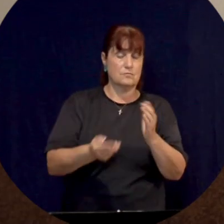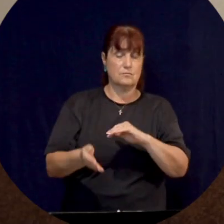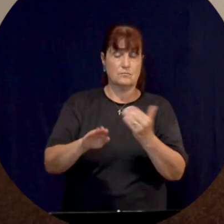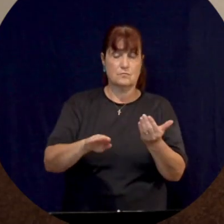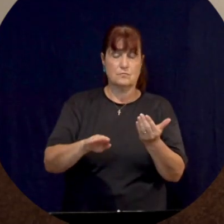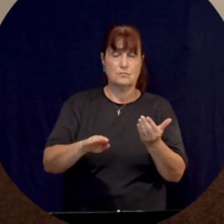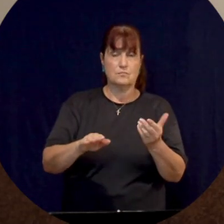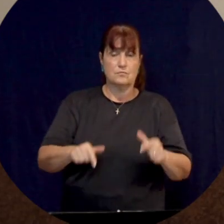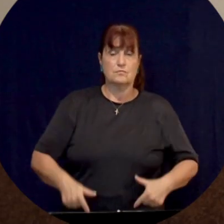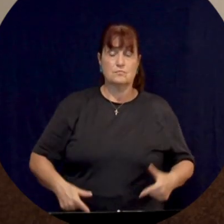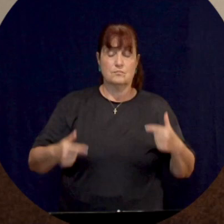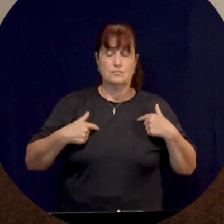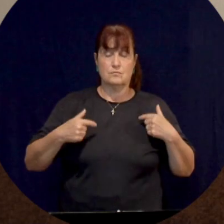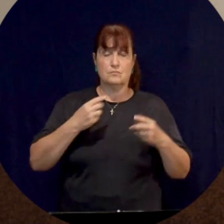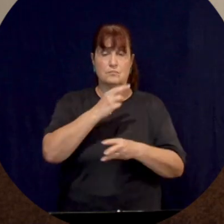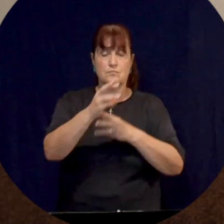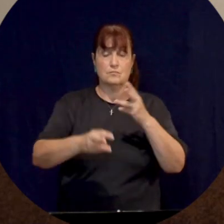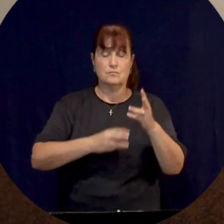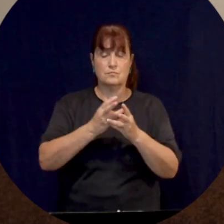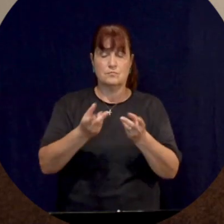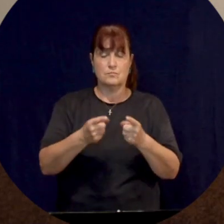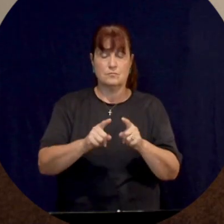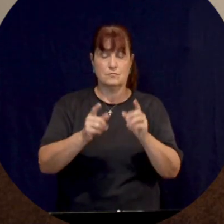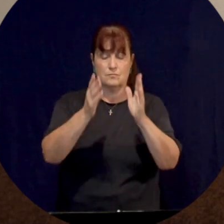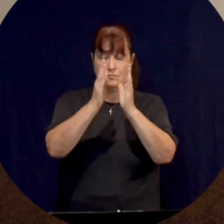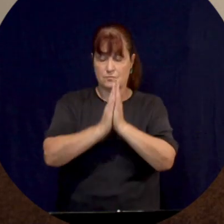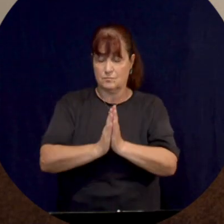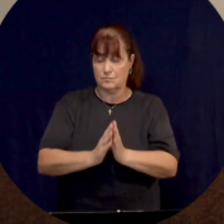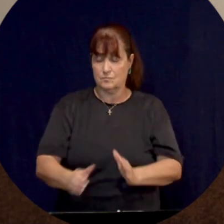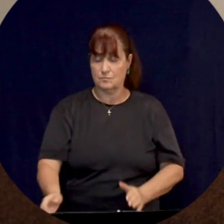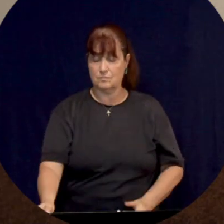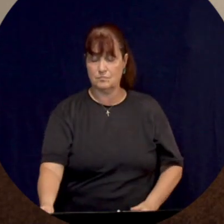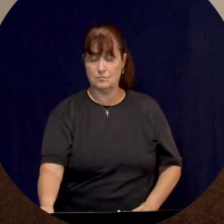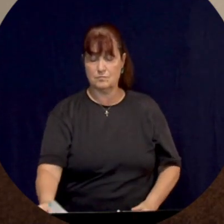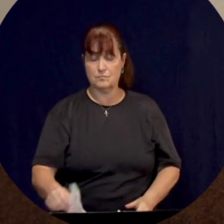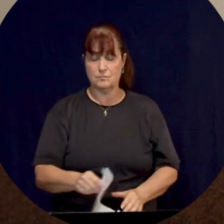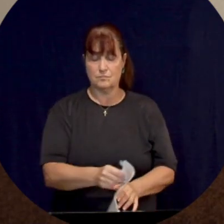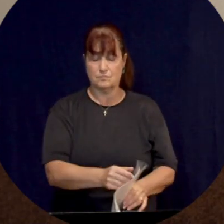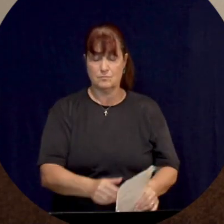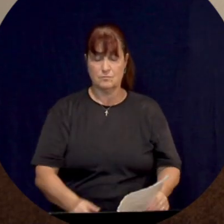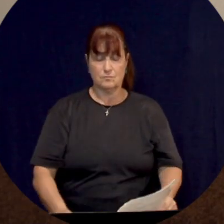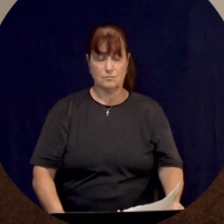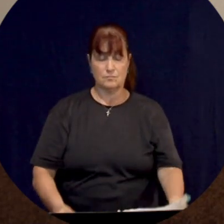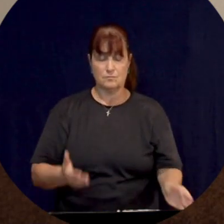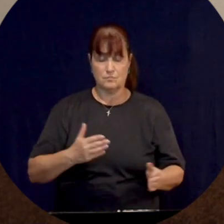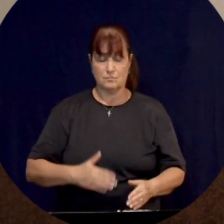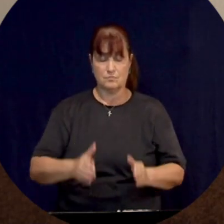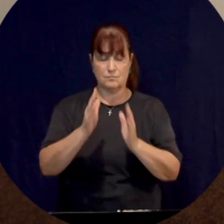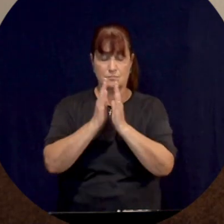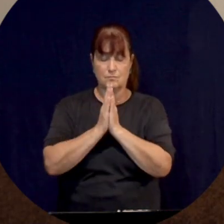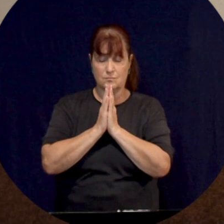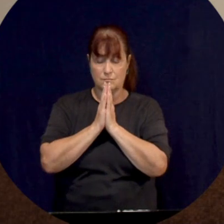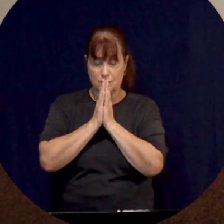to the resurrection of the dead and the life of the world to come. Amen. Let us